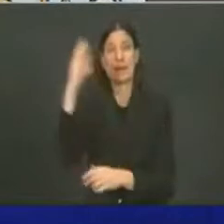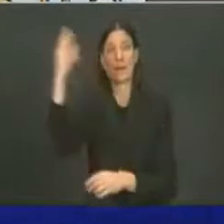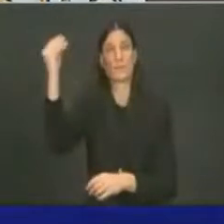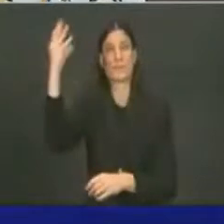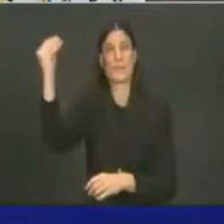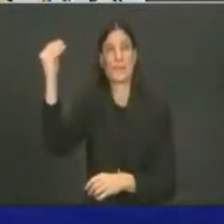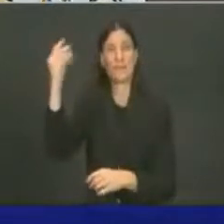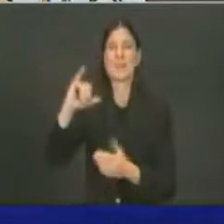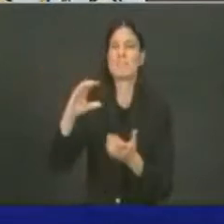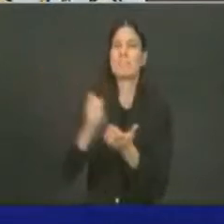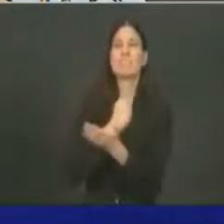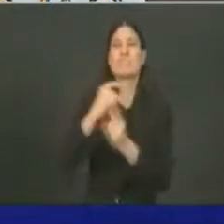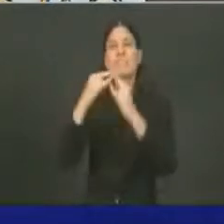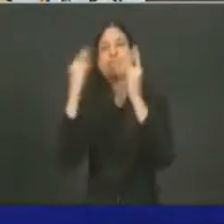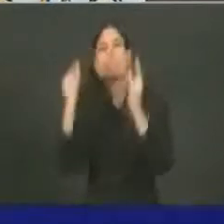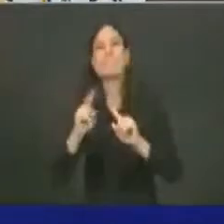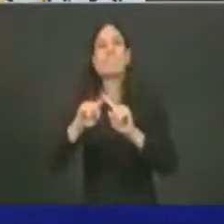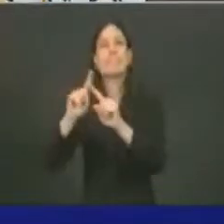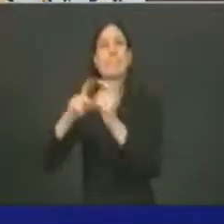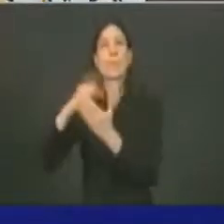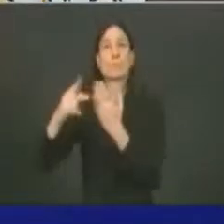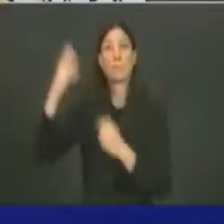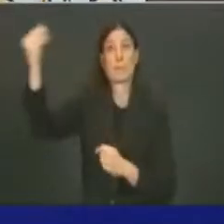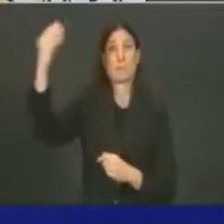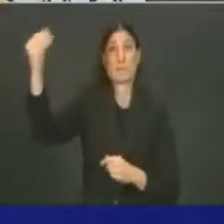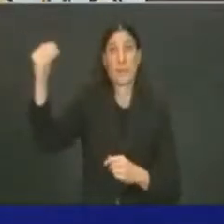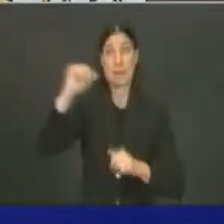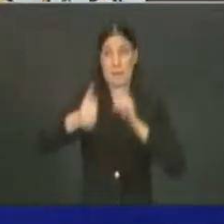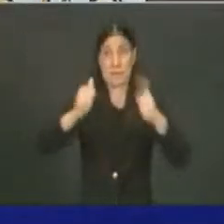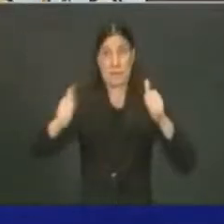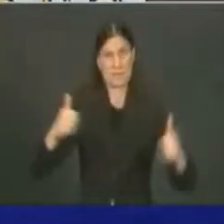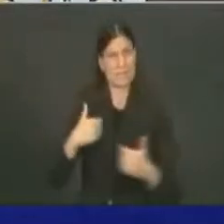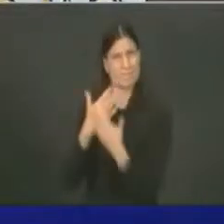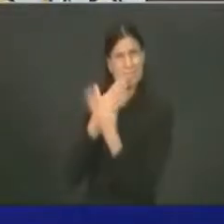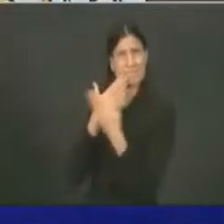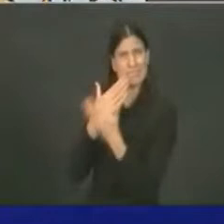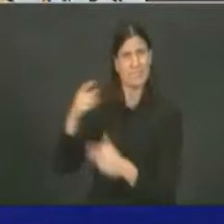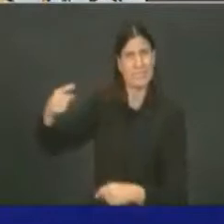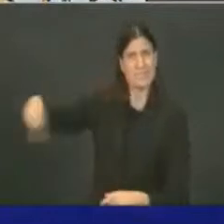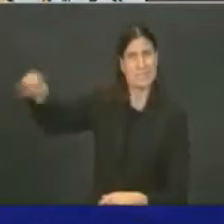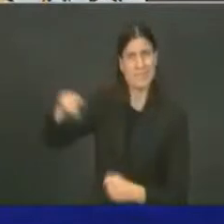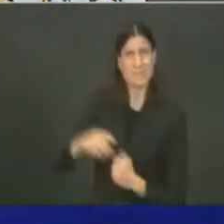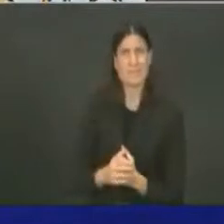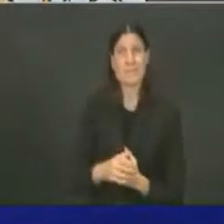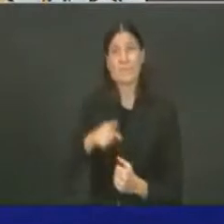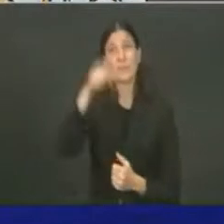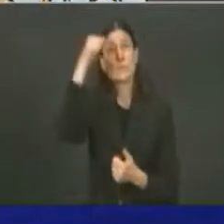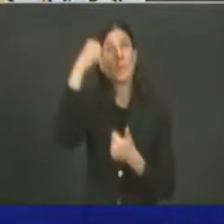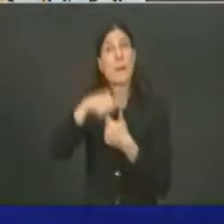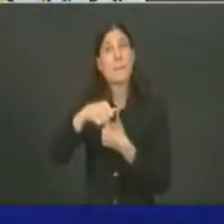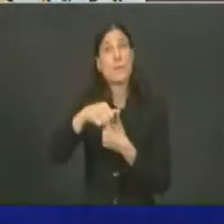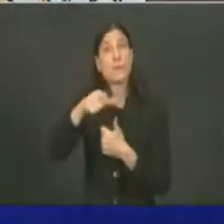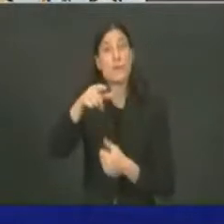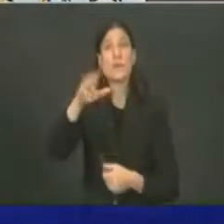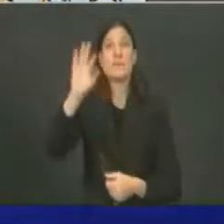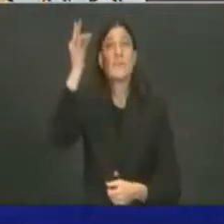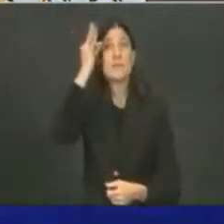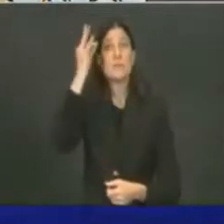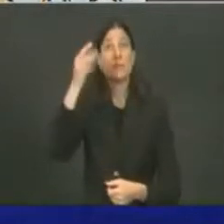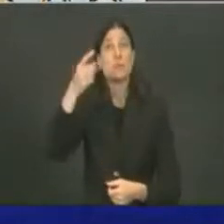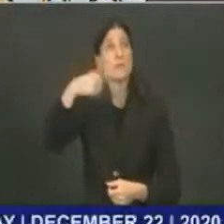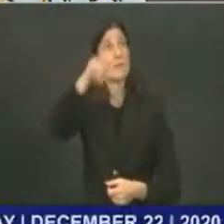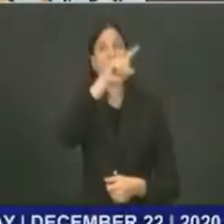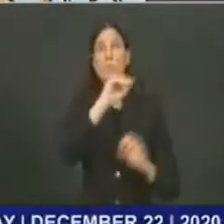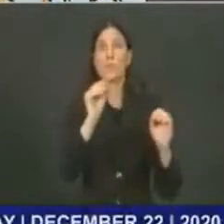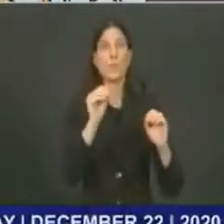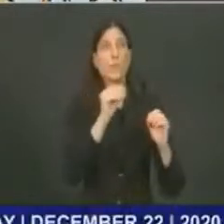when the federal government wasn't there for us. Our team got it done. Our IT